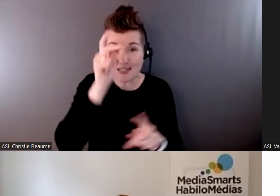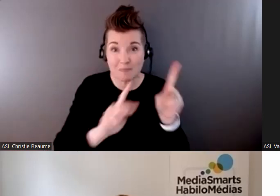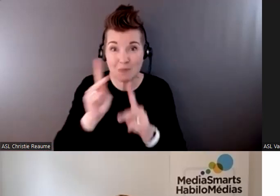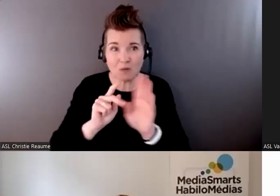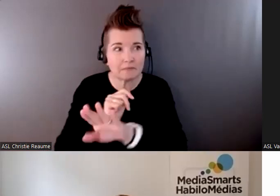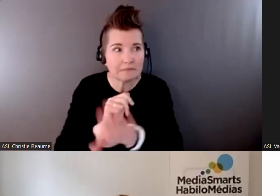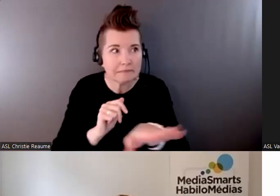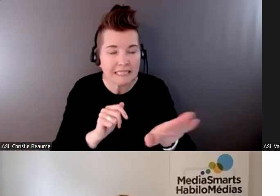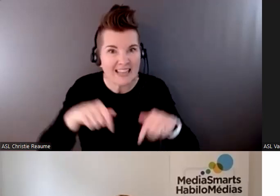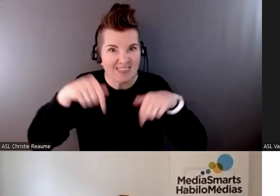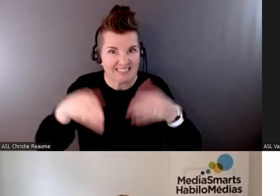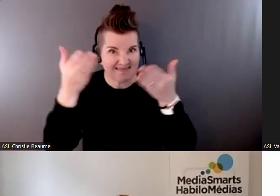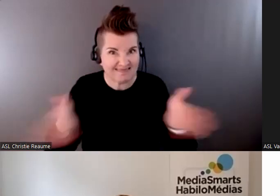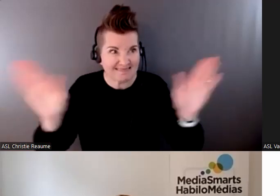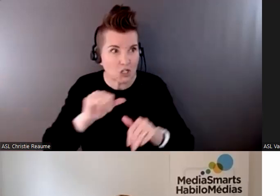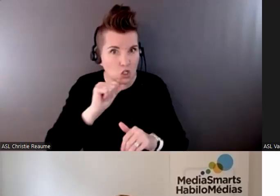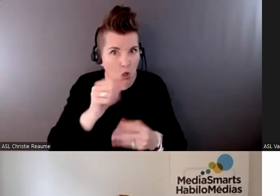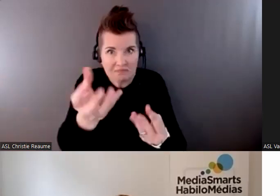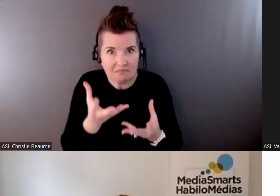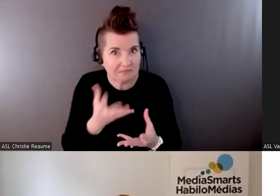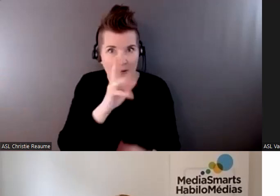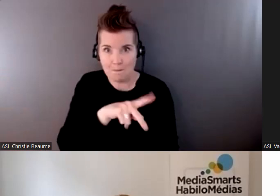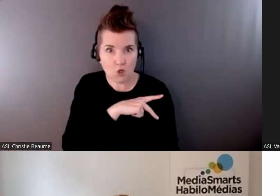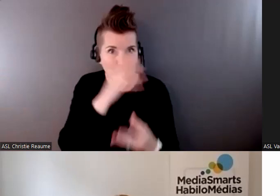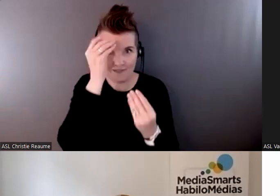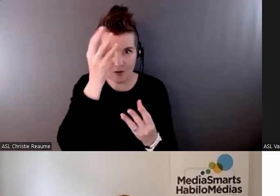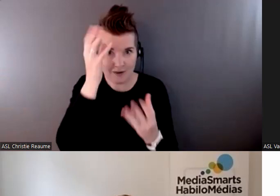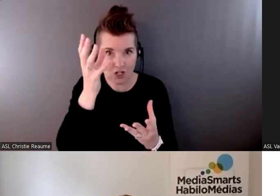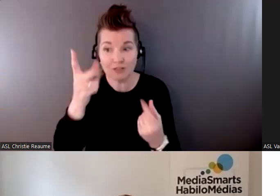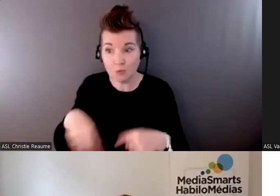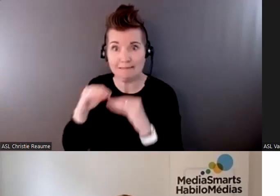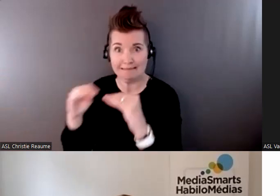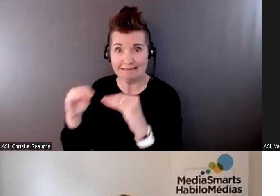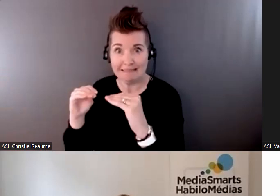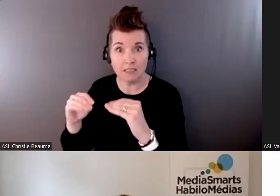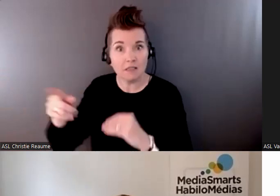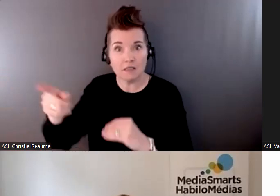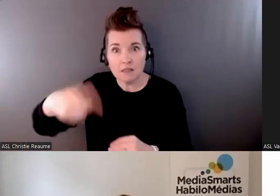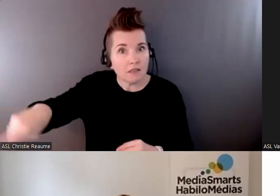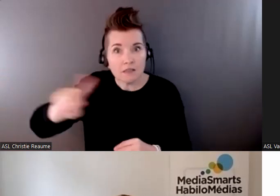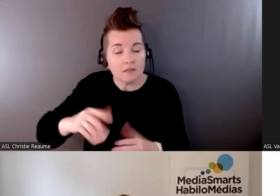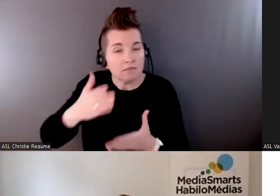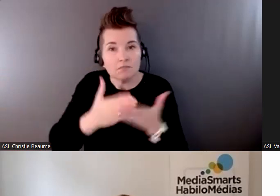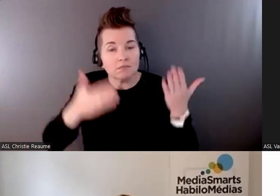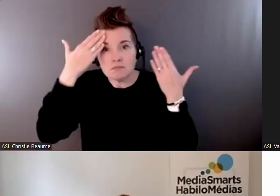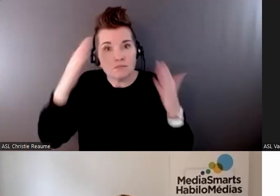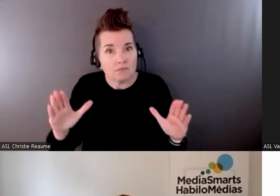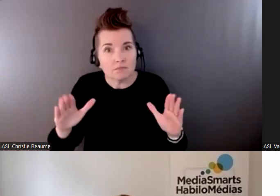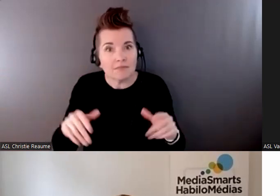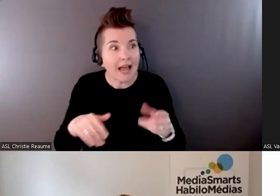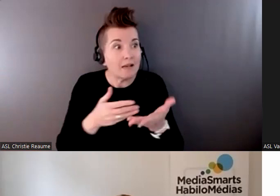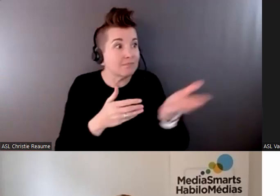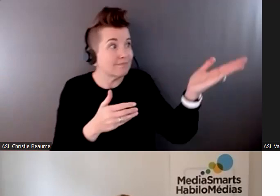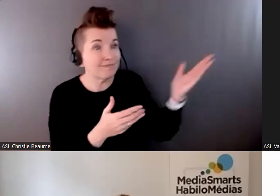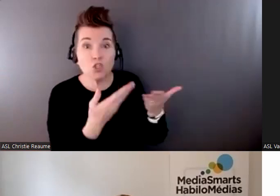situations don't share personal information that kind of thing which a lot of groups you know aren't necessarily aware of they aren't reminding people